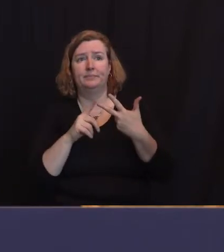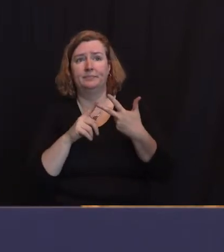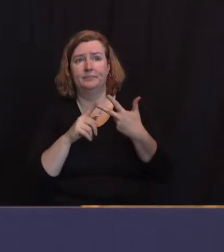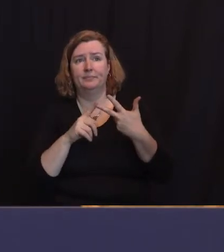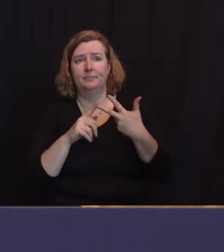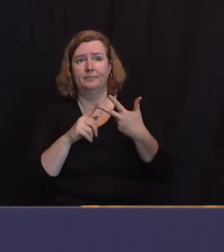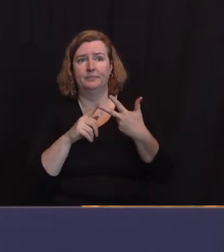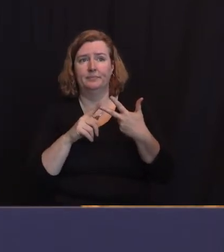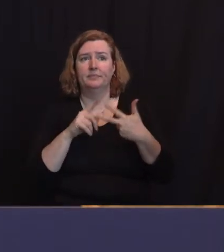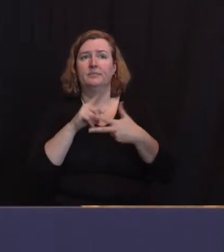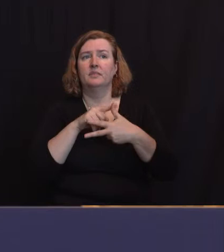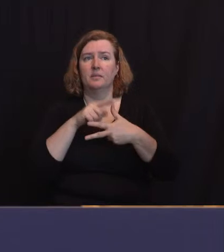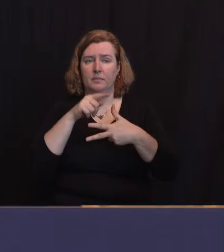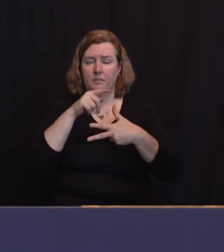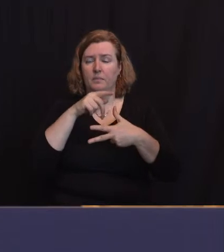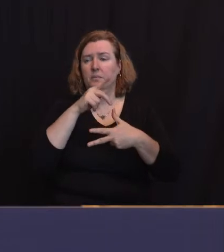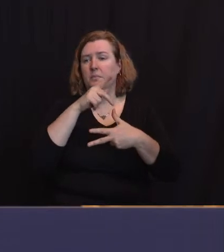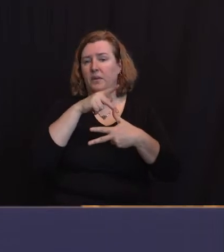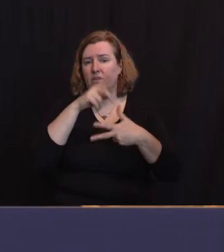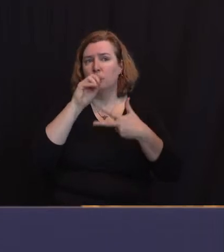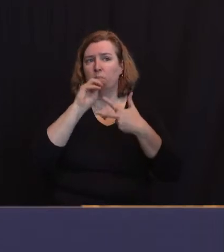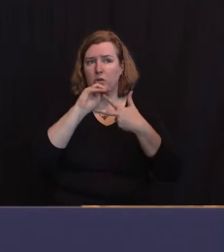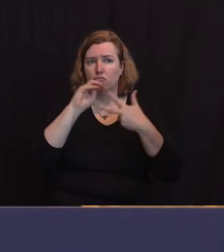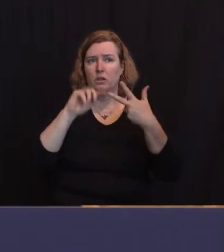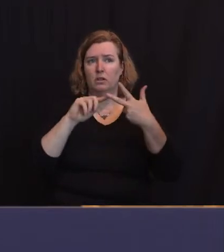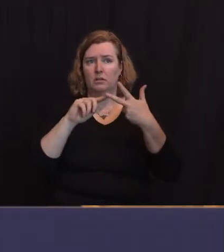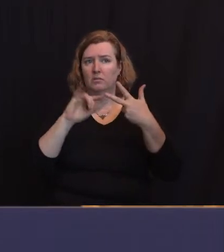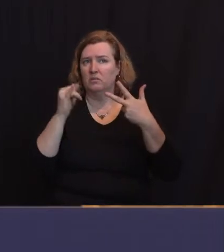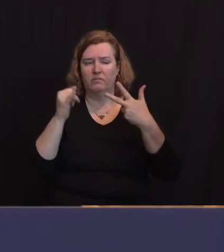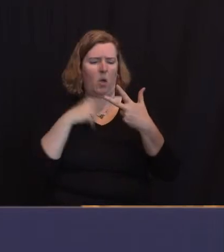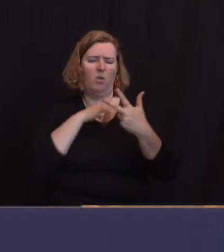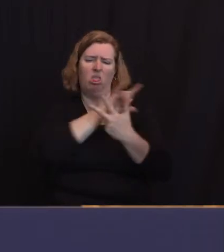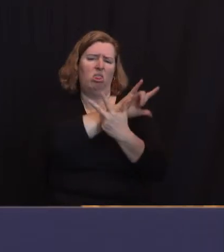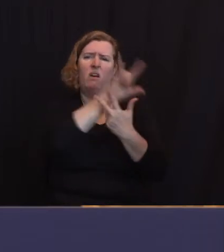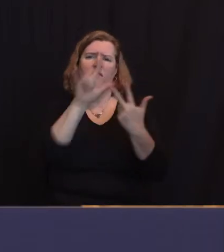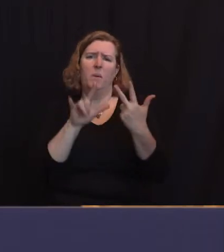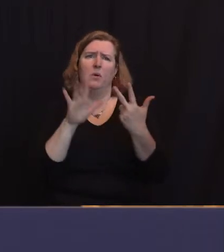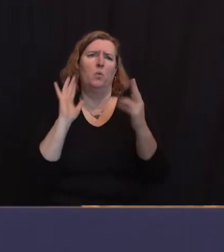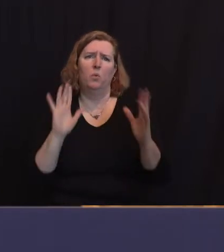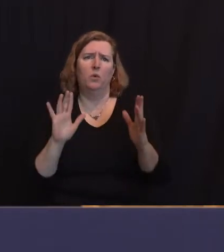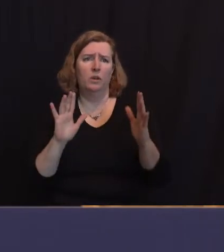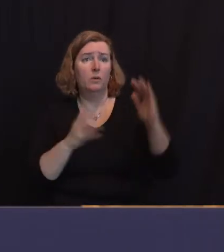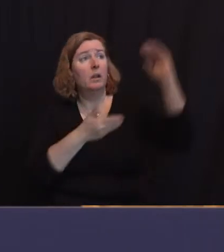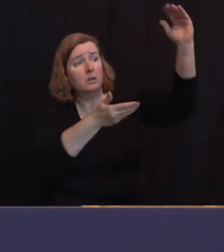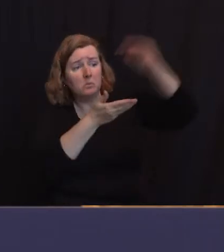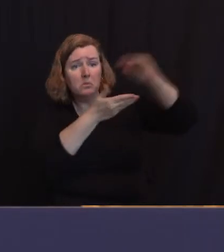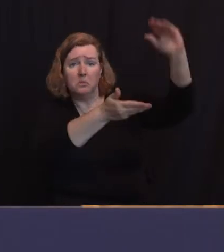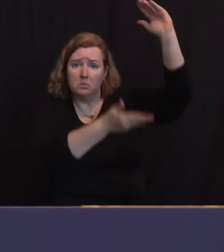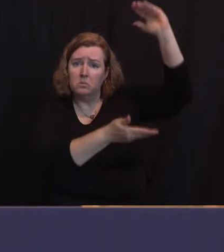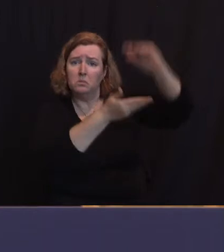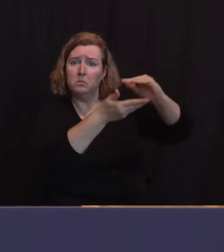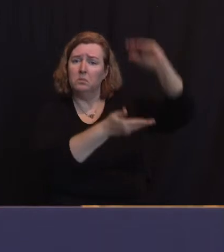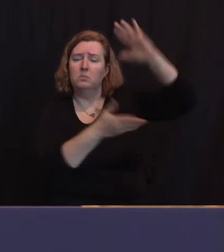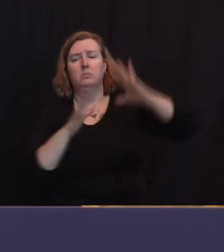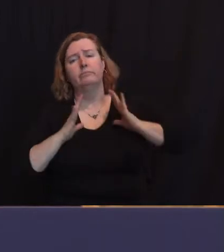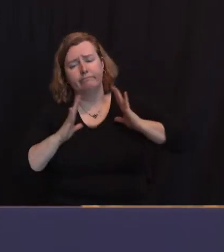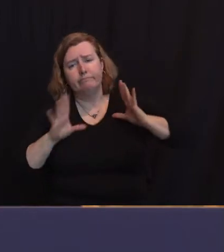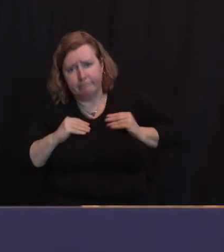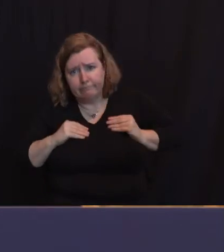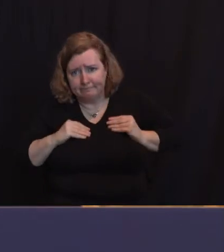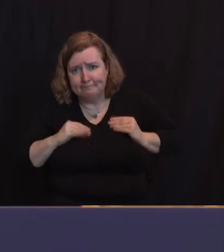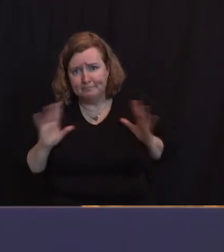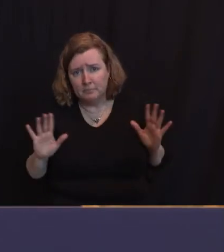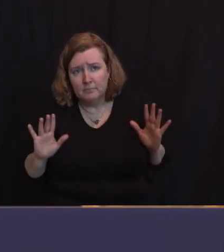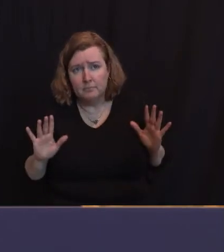So there's no, we love them all and we'll take them all. If you're going to have big variability, I don't want to put words in your mouth, you'd rather have it in the